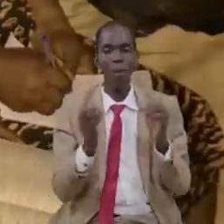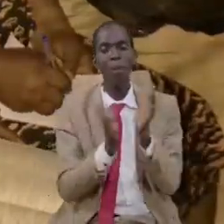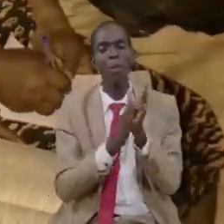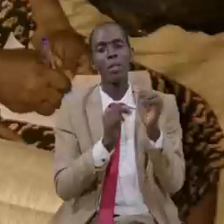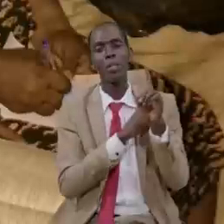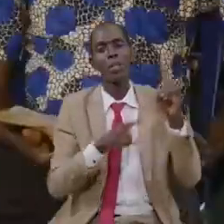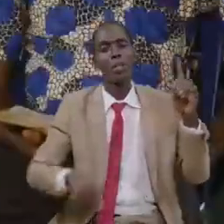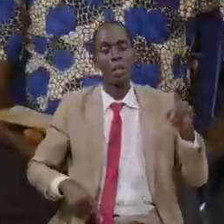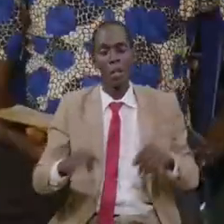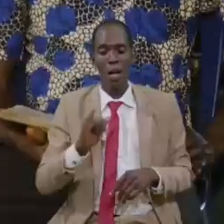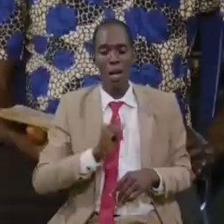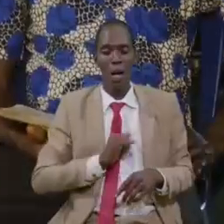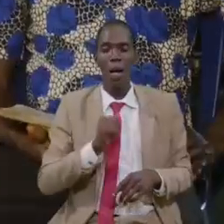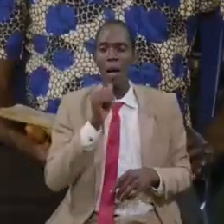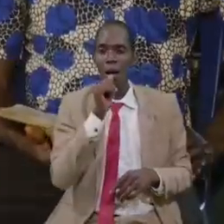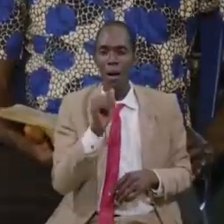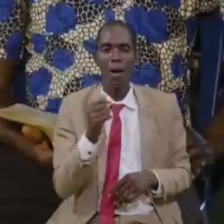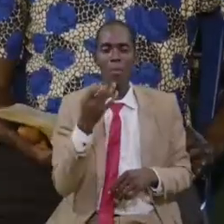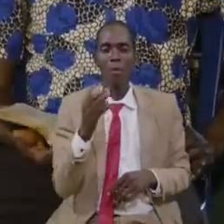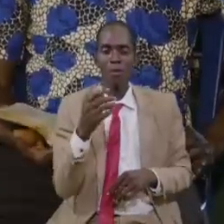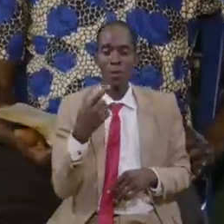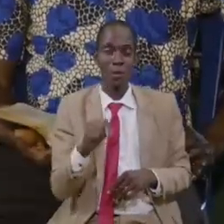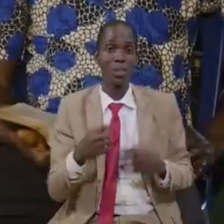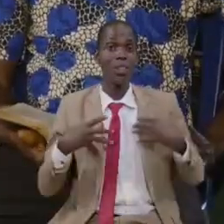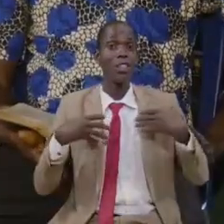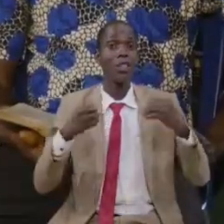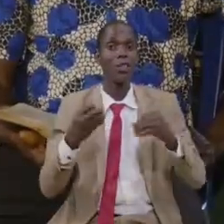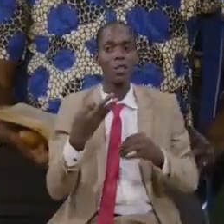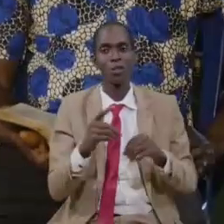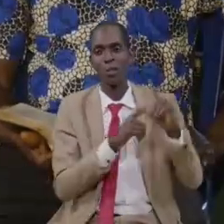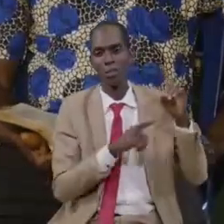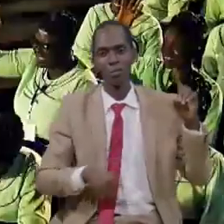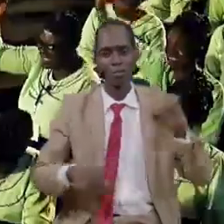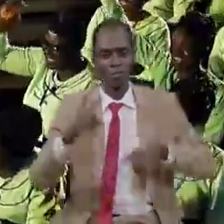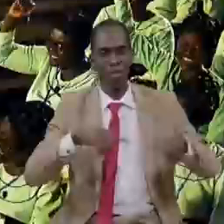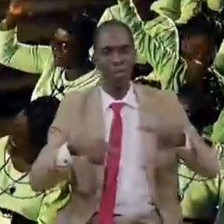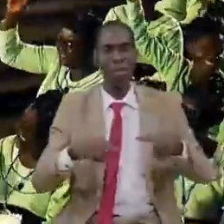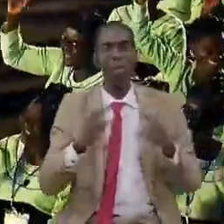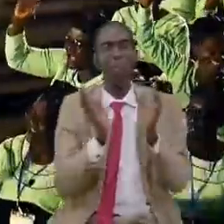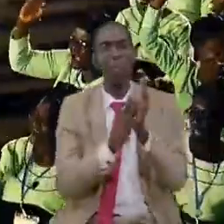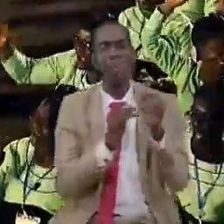the healed of the Lord. Let me hear you say that now.